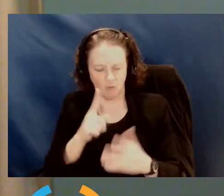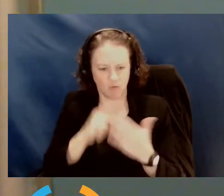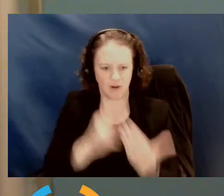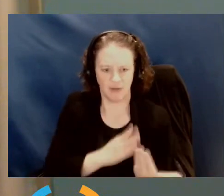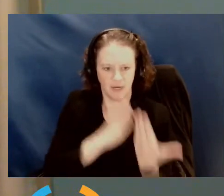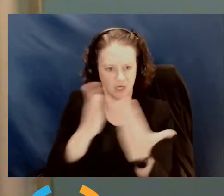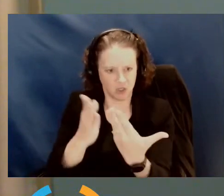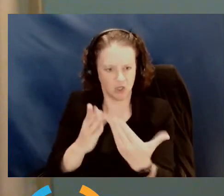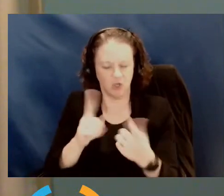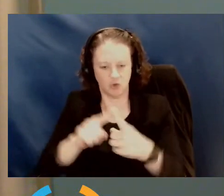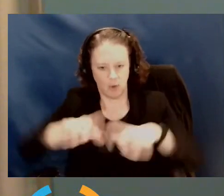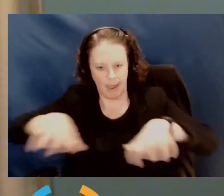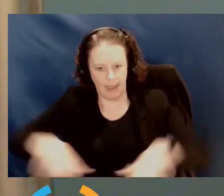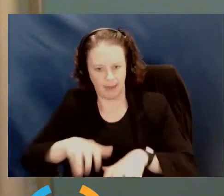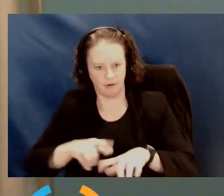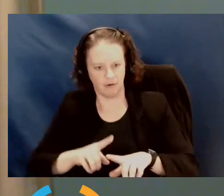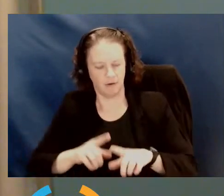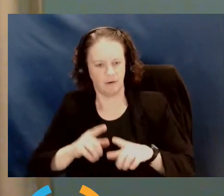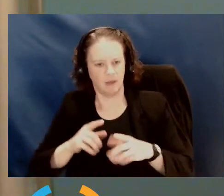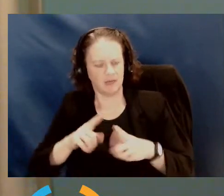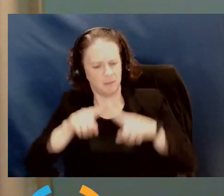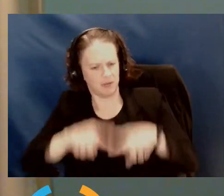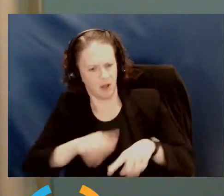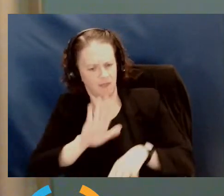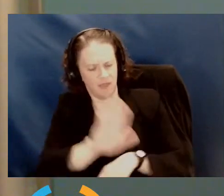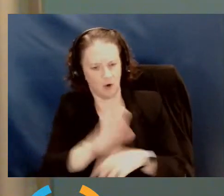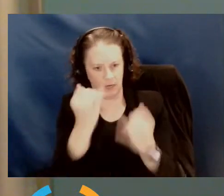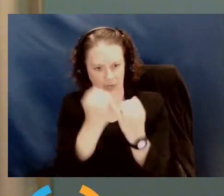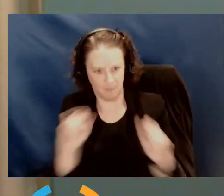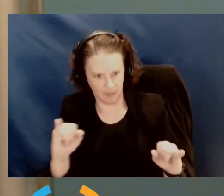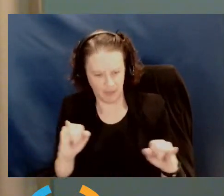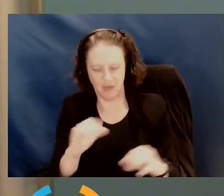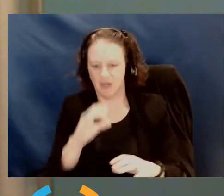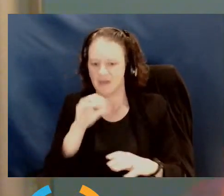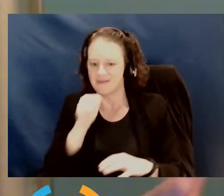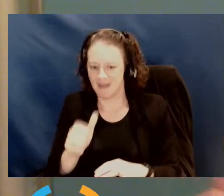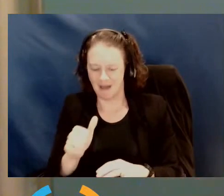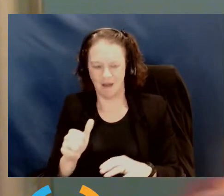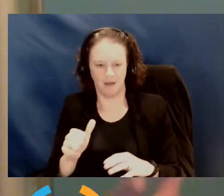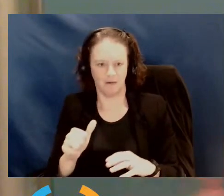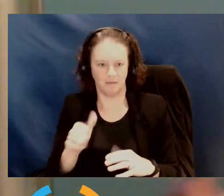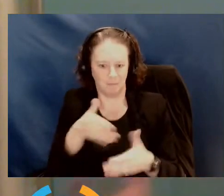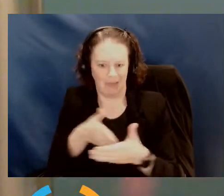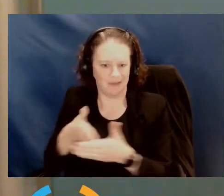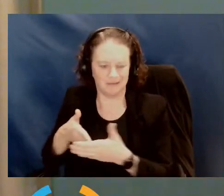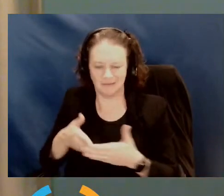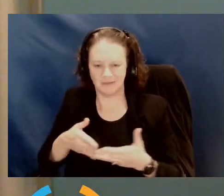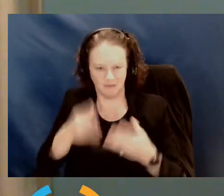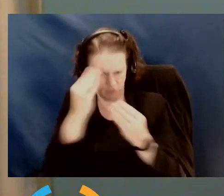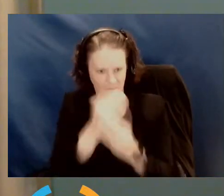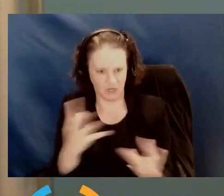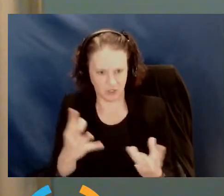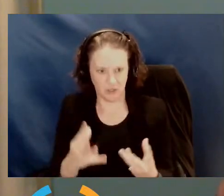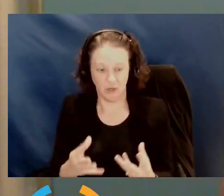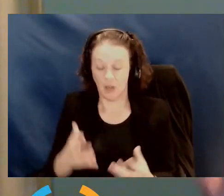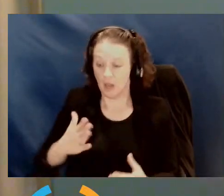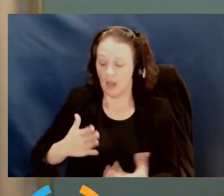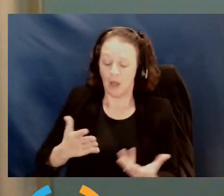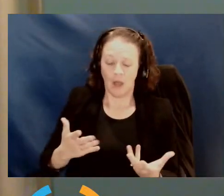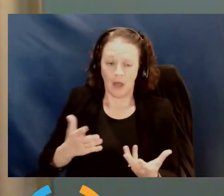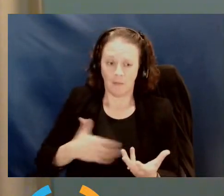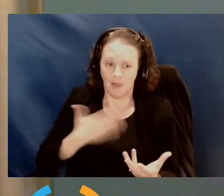independent, non-biased information. But I'm glad that you brought up folks wanting to, get involved in the audits. In fact, in